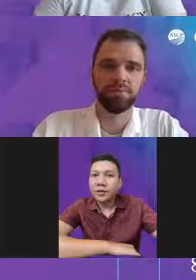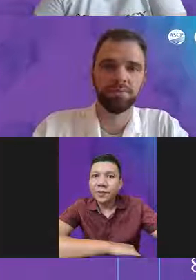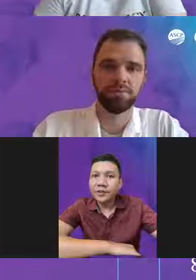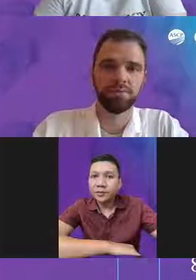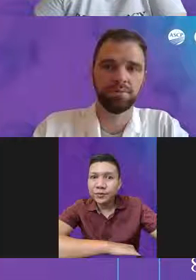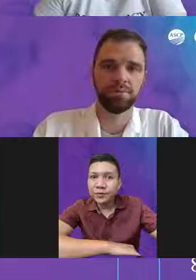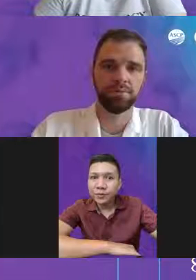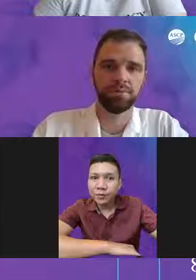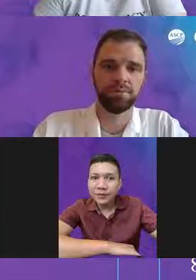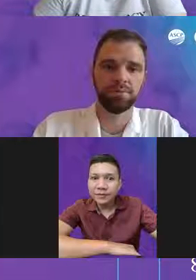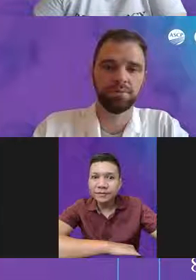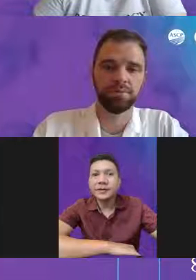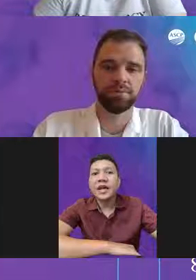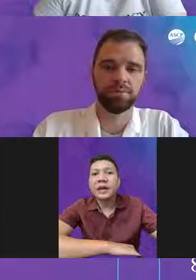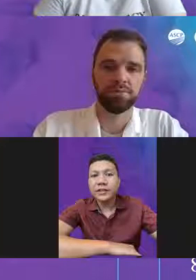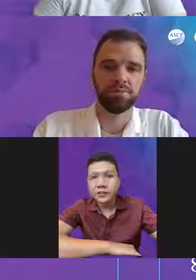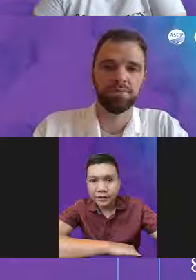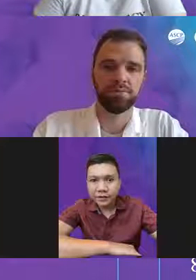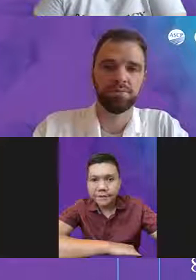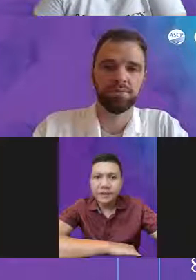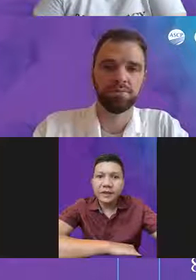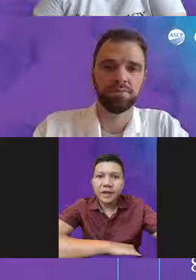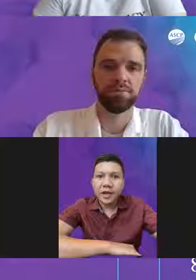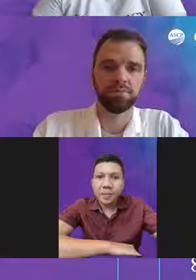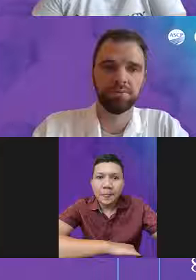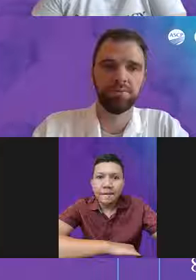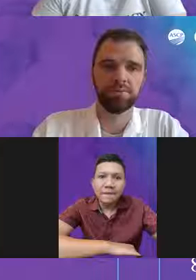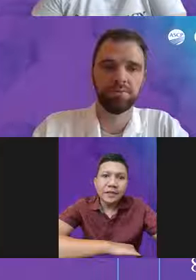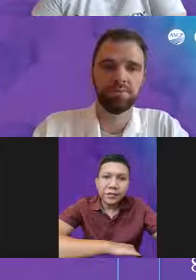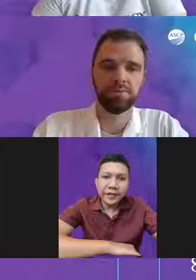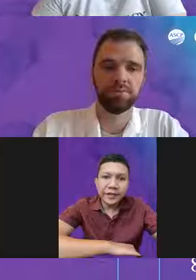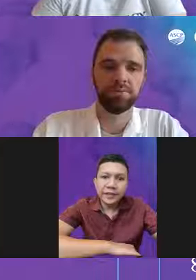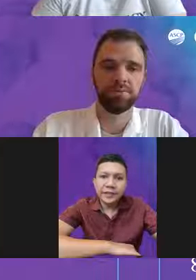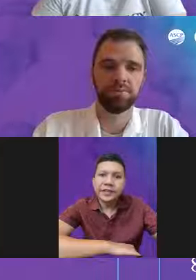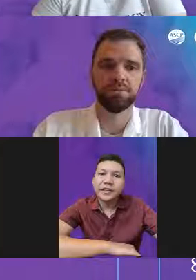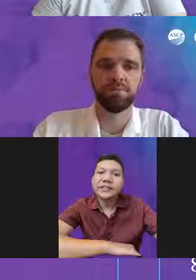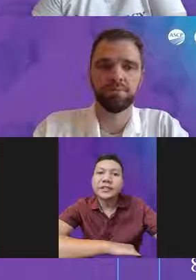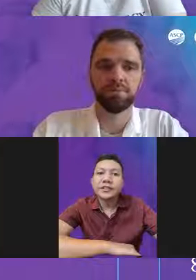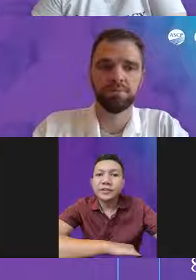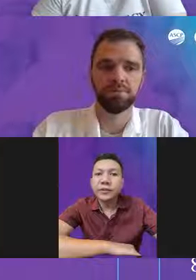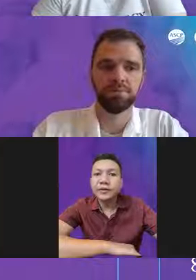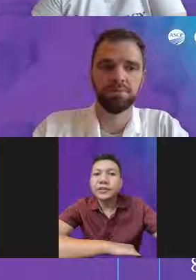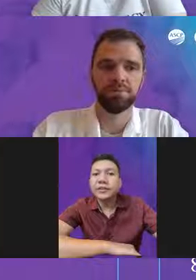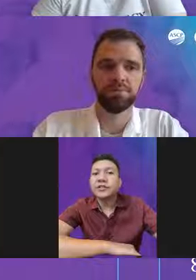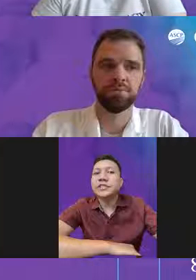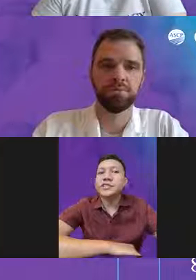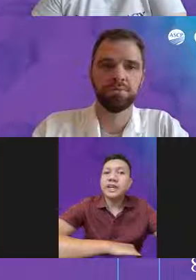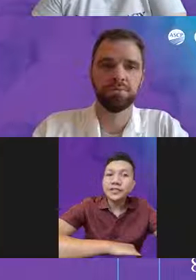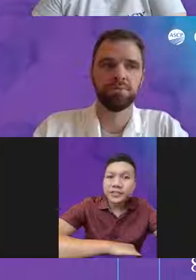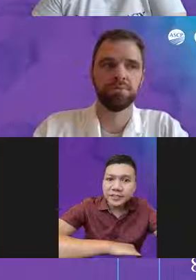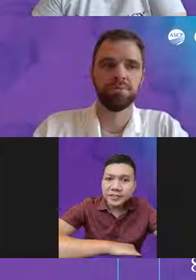for an open smooth chromatin, now it's darker. And the nucleus is going to be started